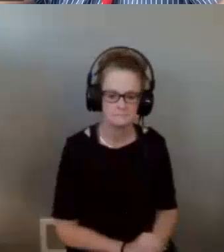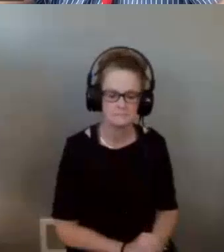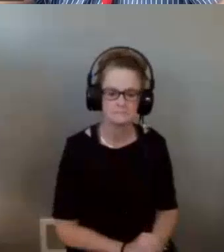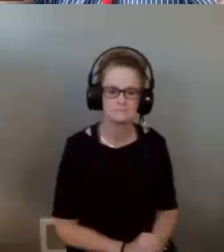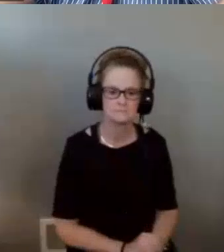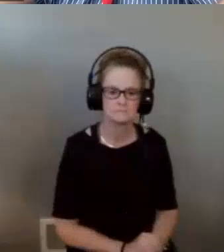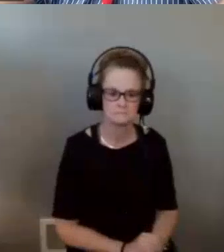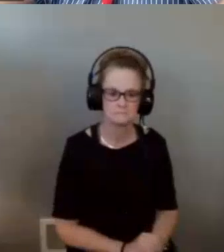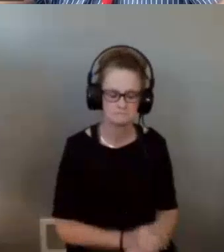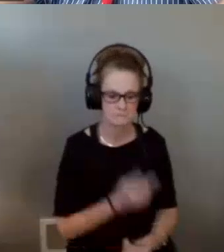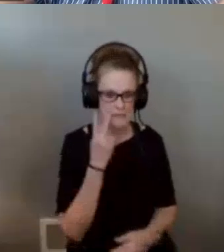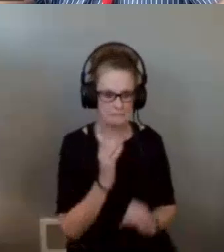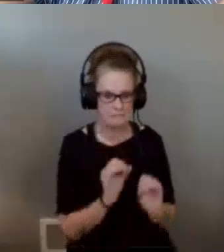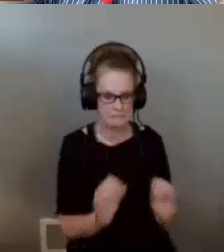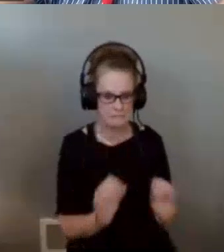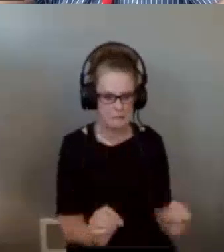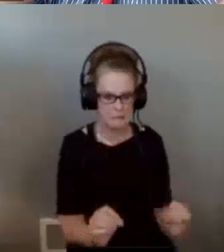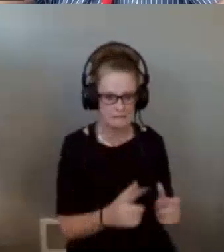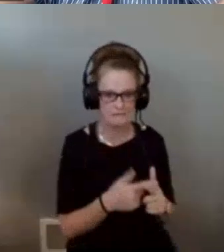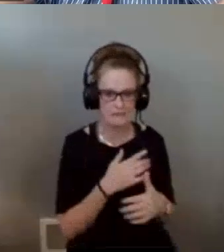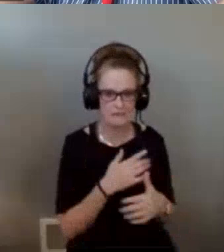Seeing none, I'm going to end the webinar.